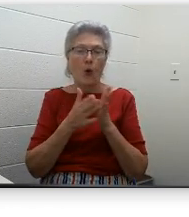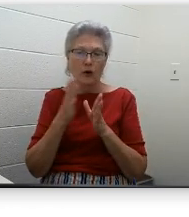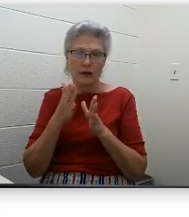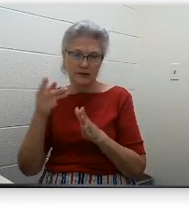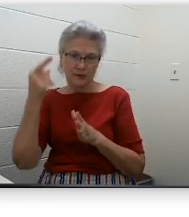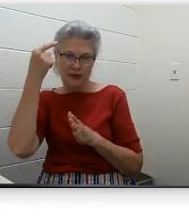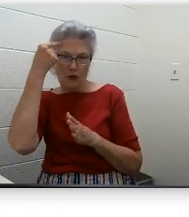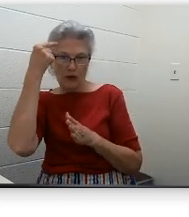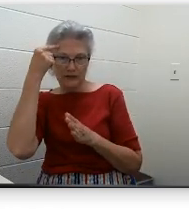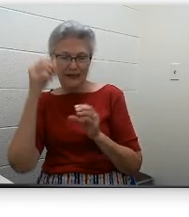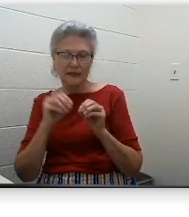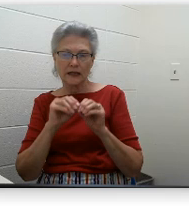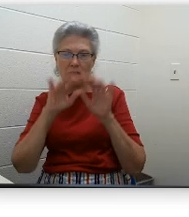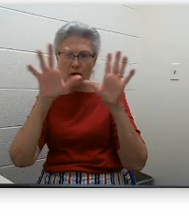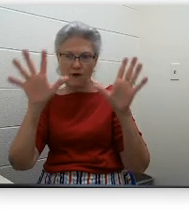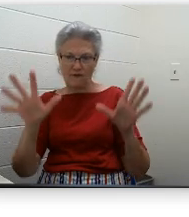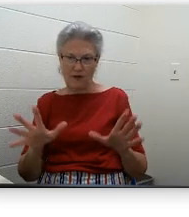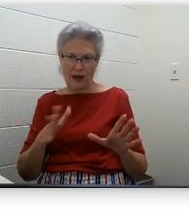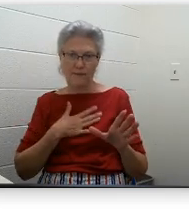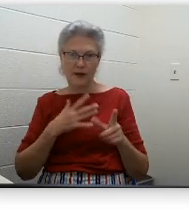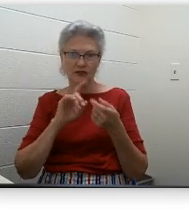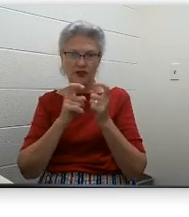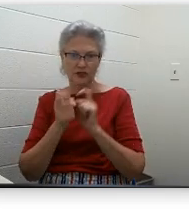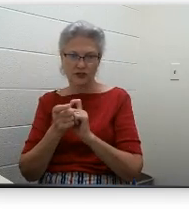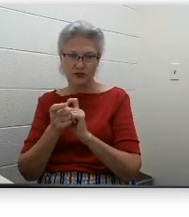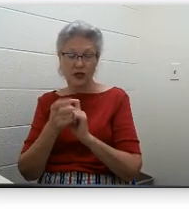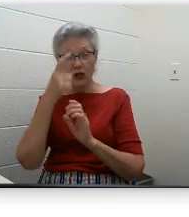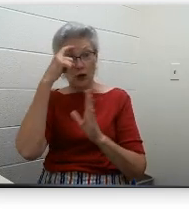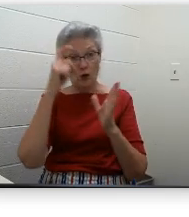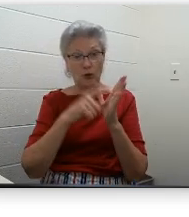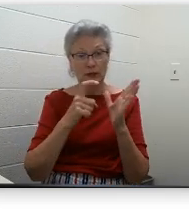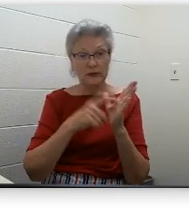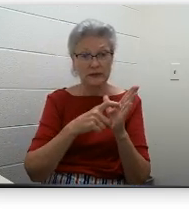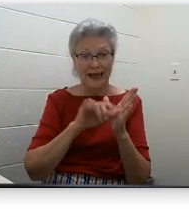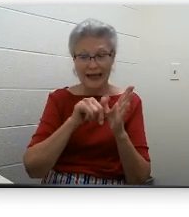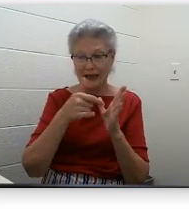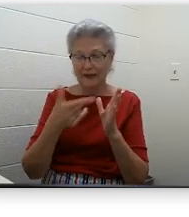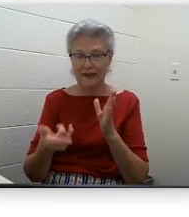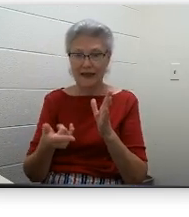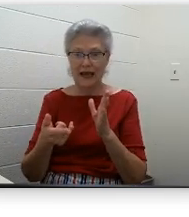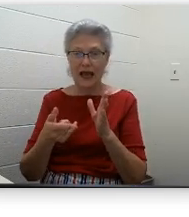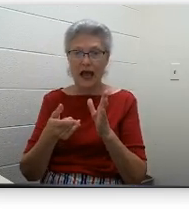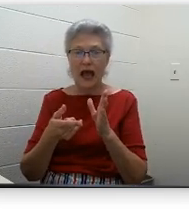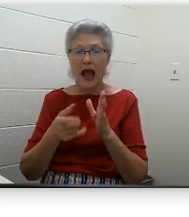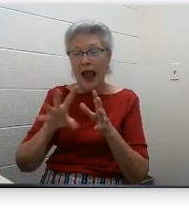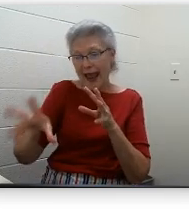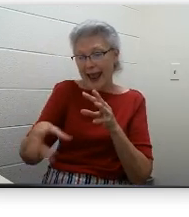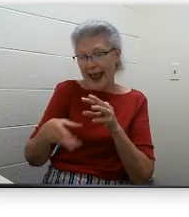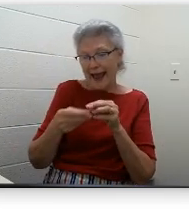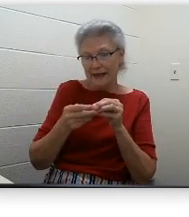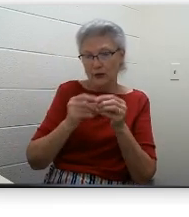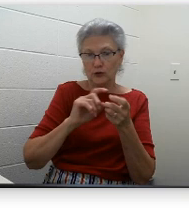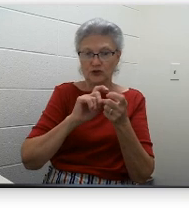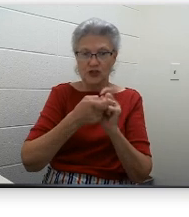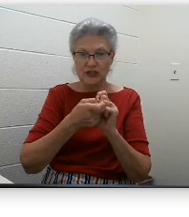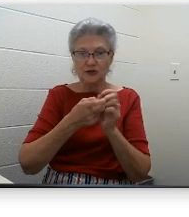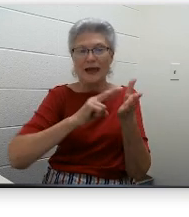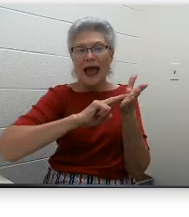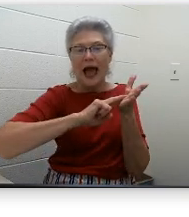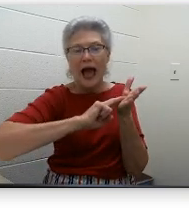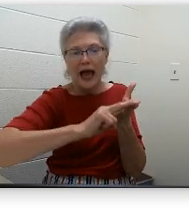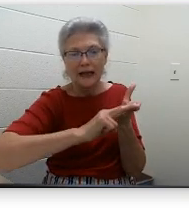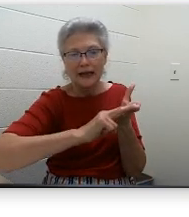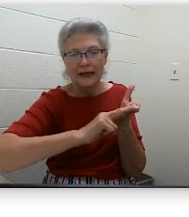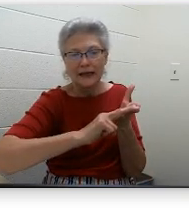made. So what you're going to notice is that anything I added or changed is going to be highlighted in